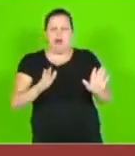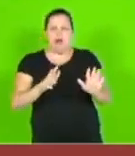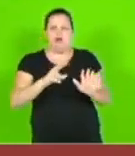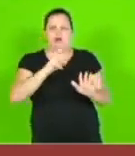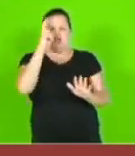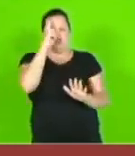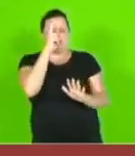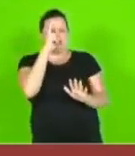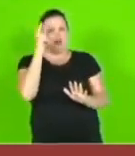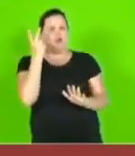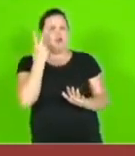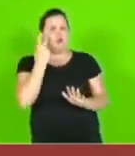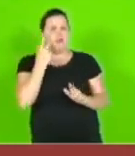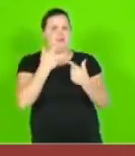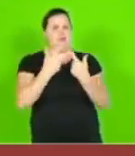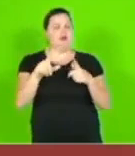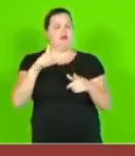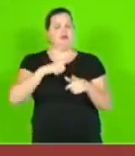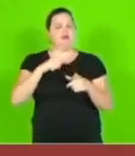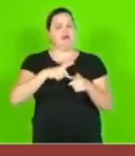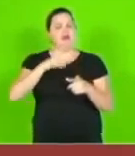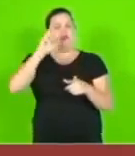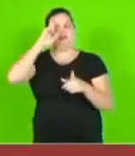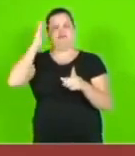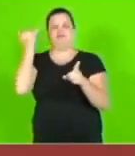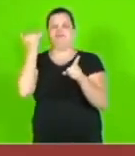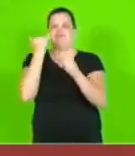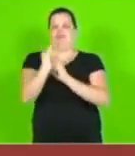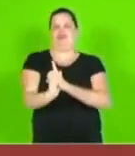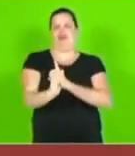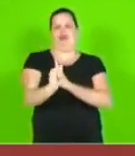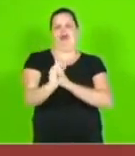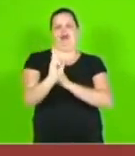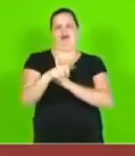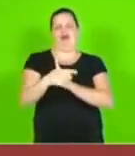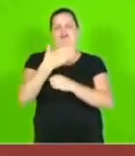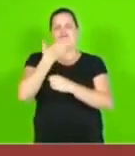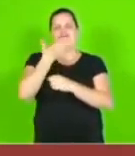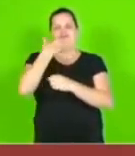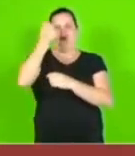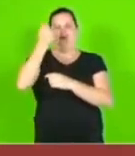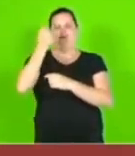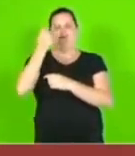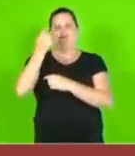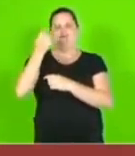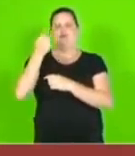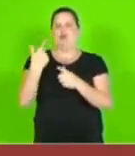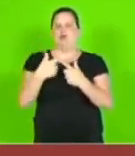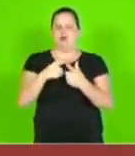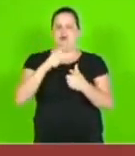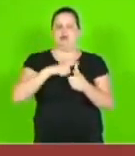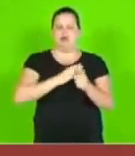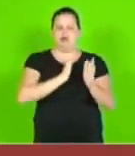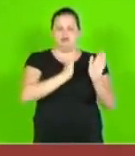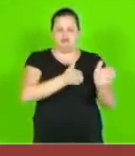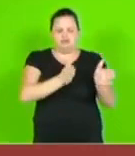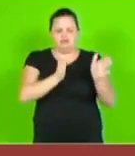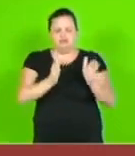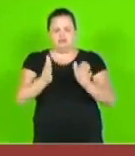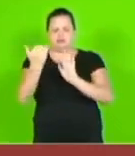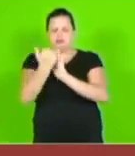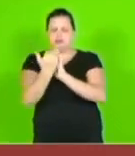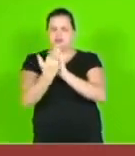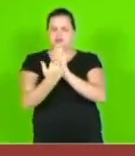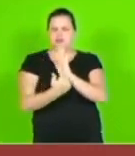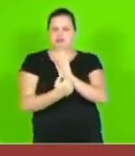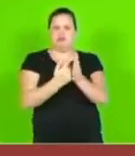its prophecy, not the actual history and the story. The prophetic, it has a